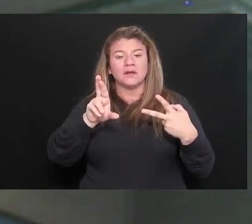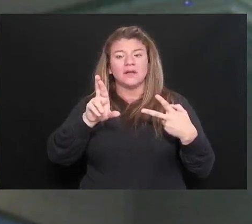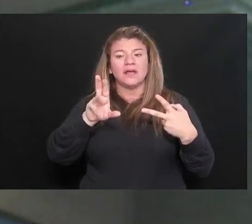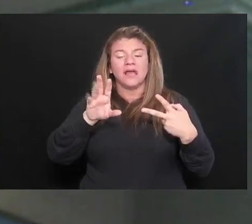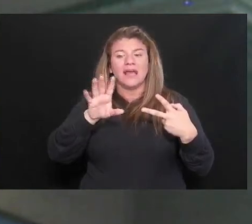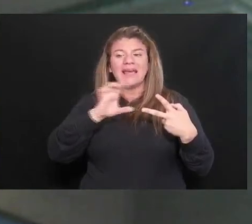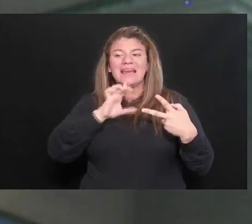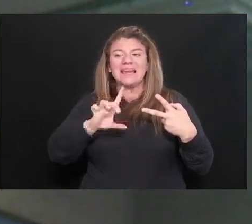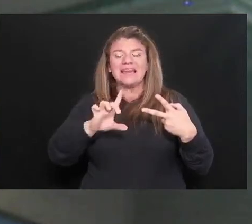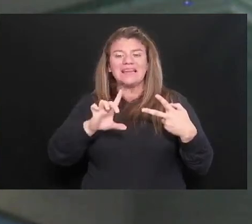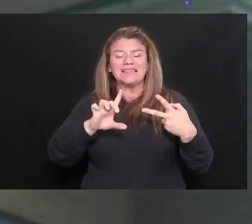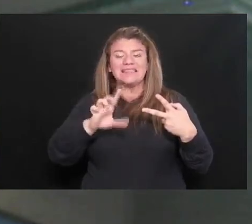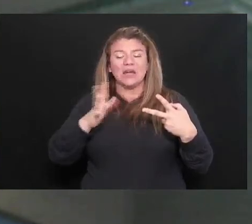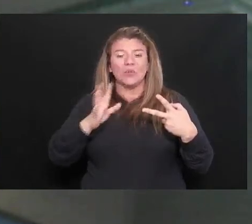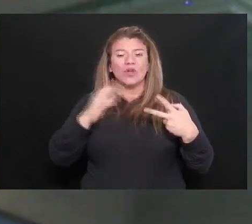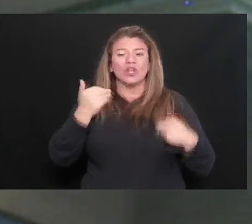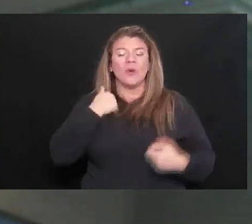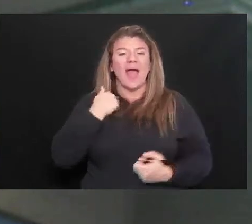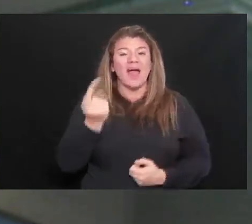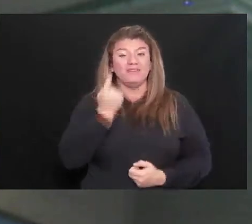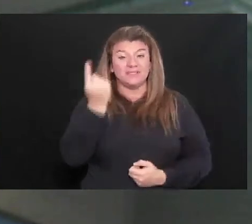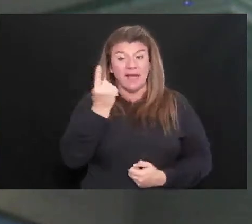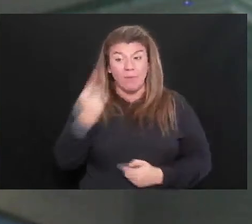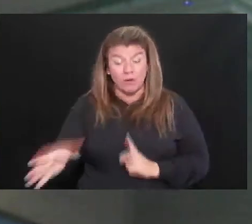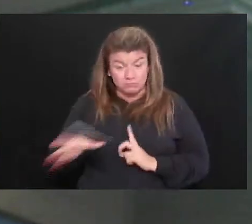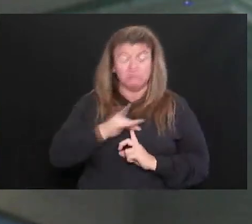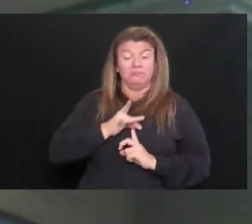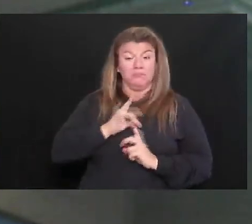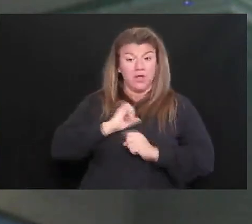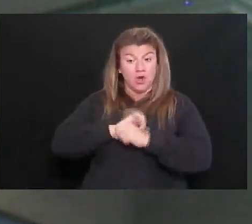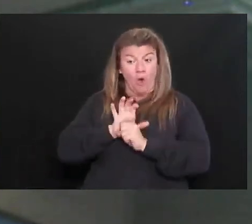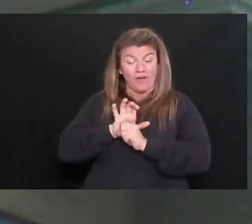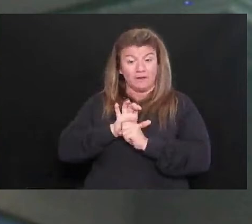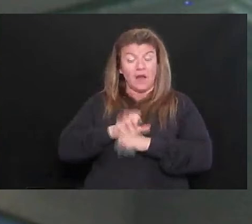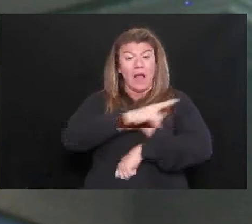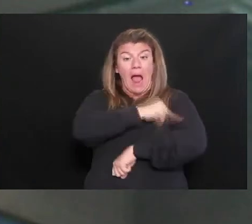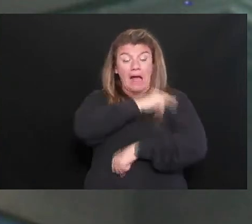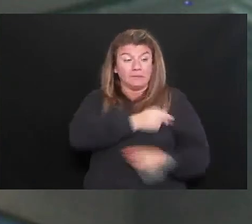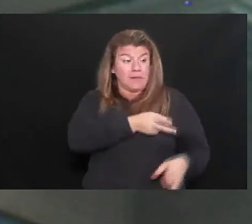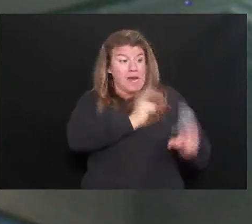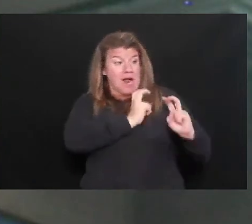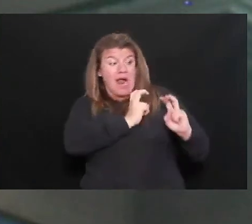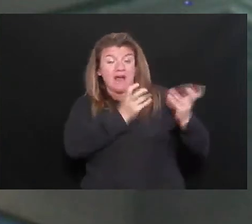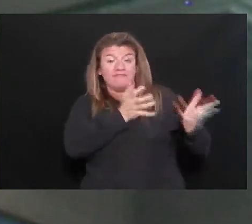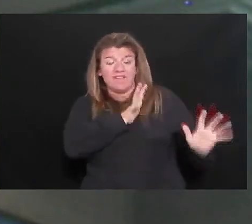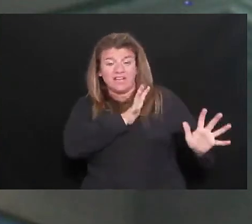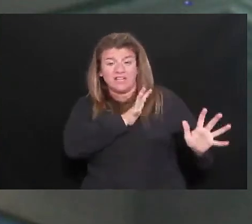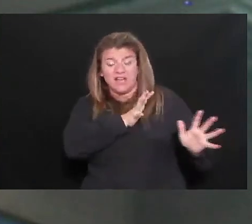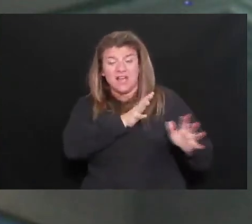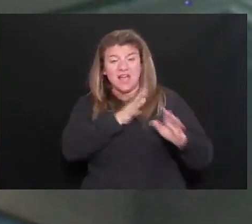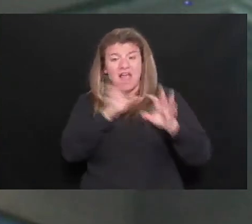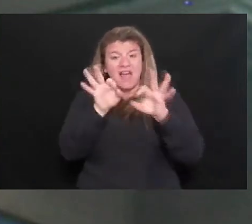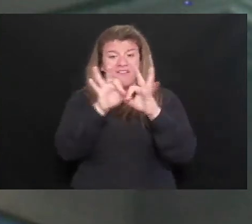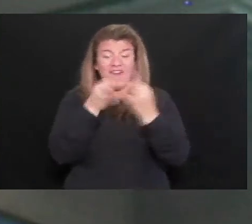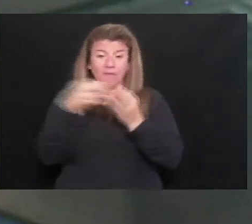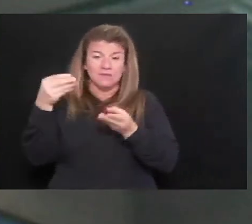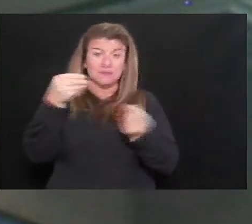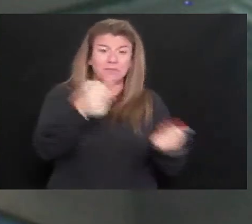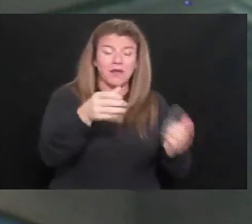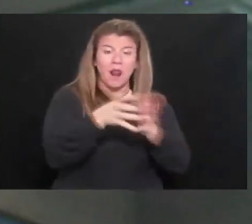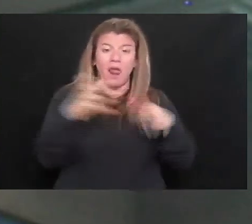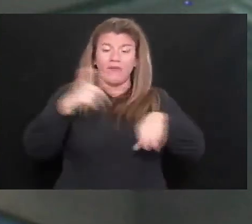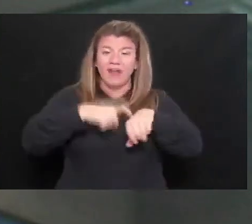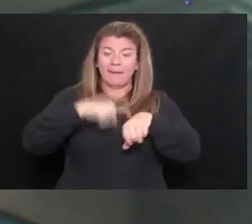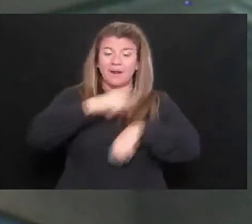is when you have somebody with COVID and they have been hospitalized, the family's spending a lot of time at the hospital, of